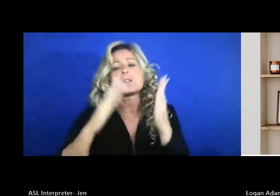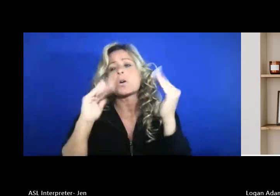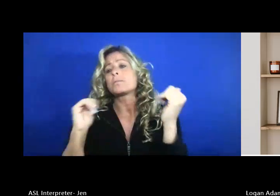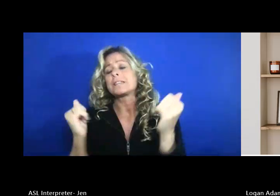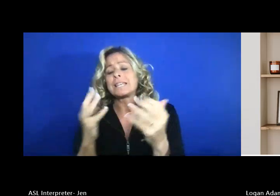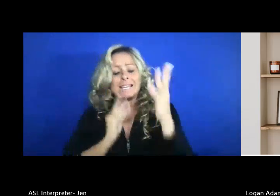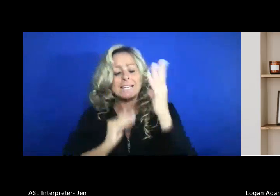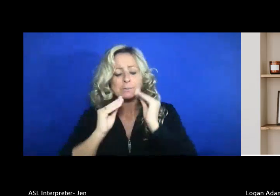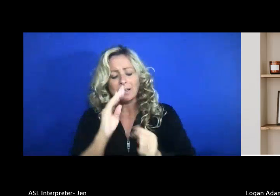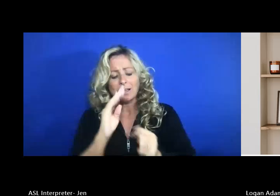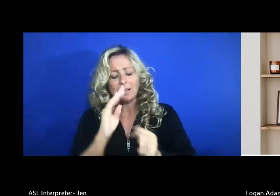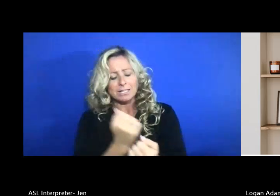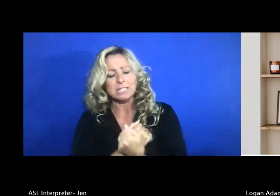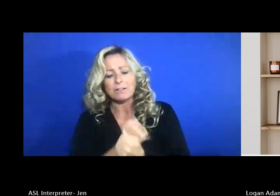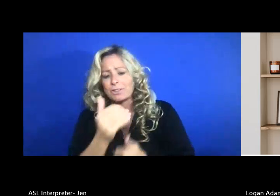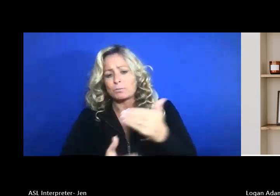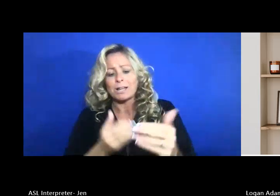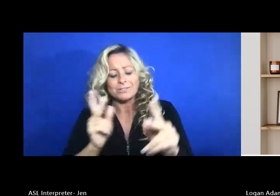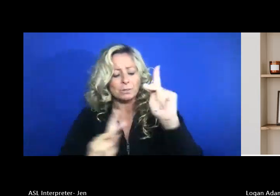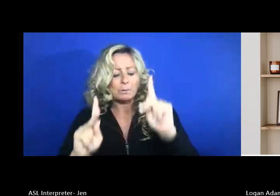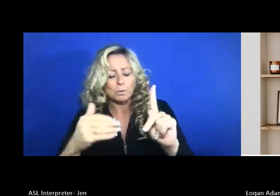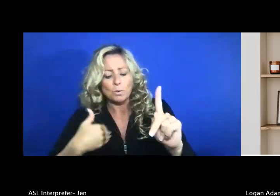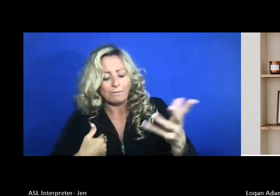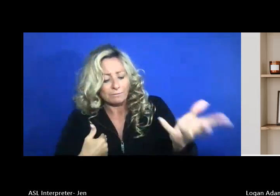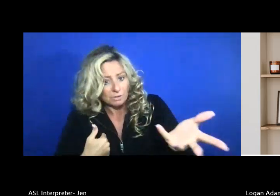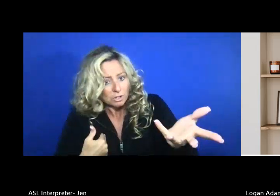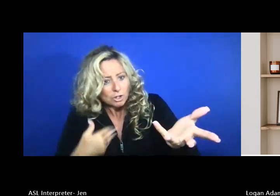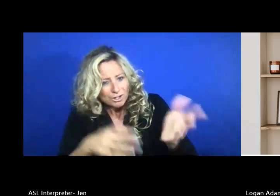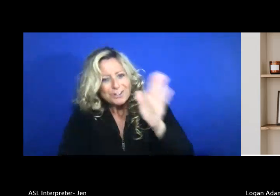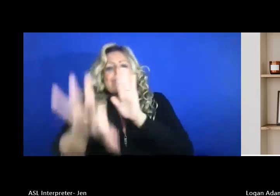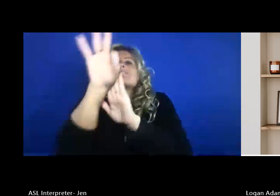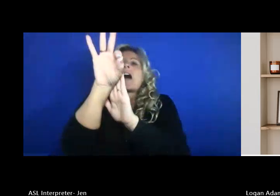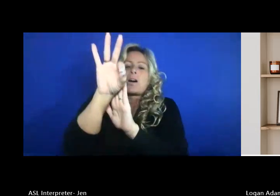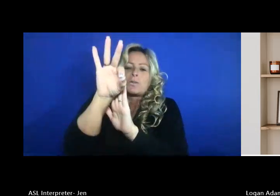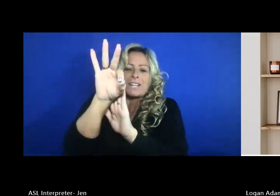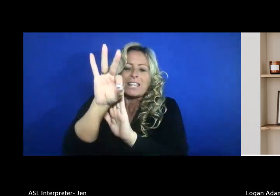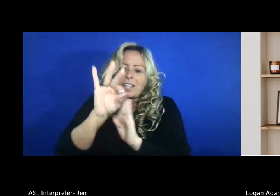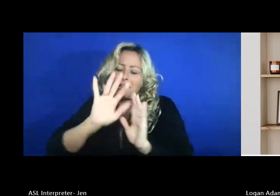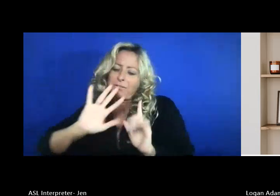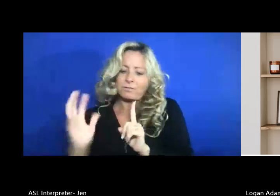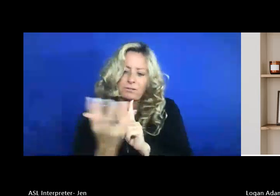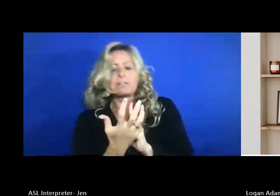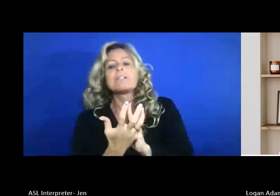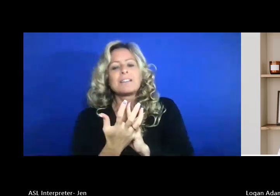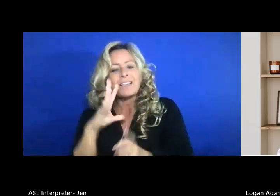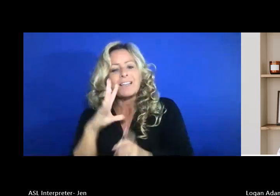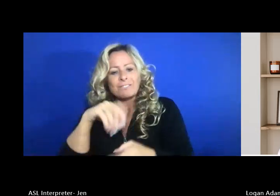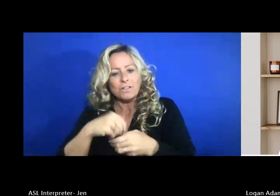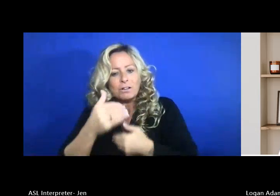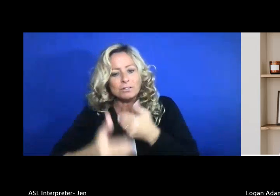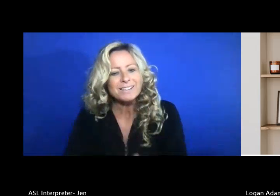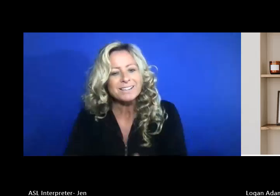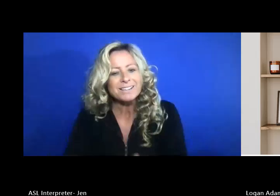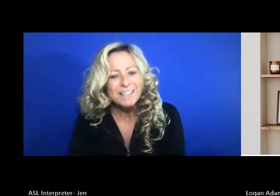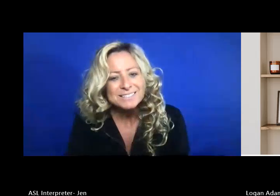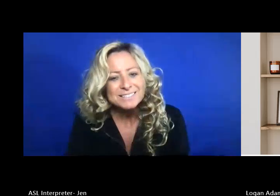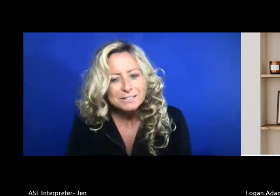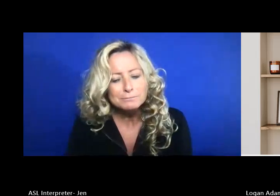in the process because of the people who you've found and they've surrounded you in the process.